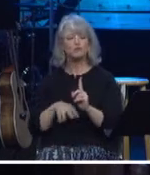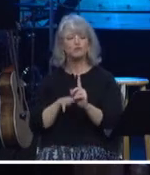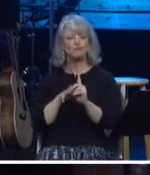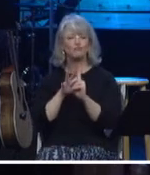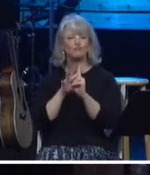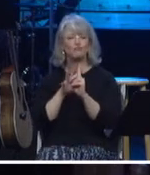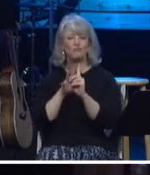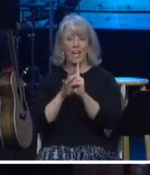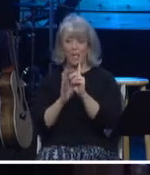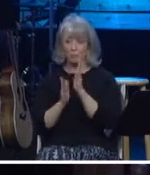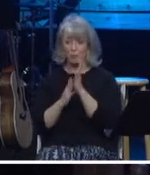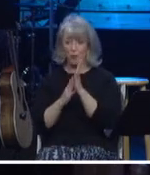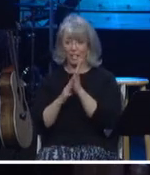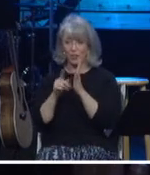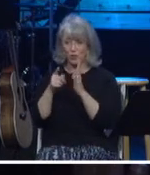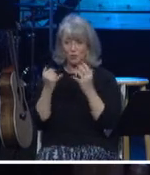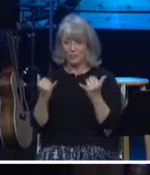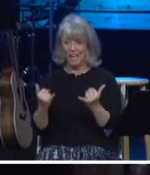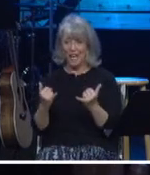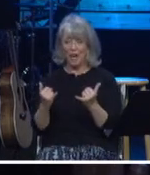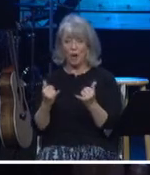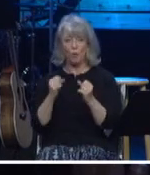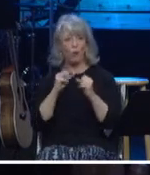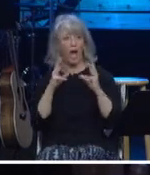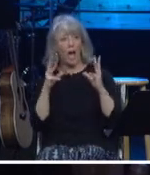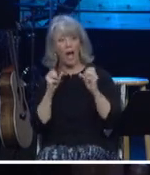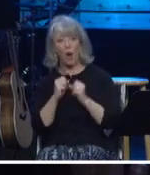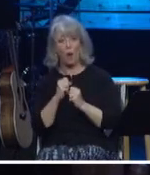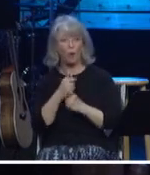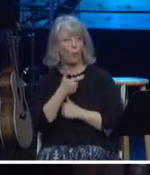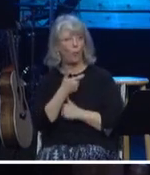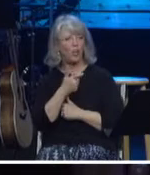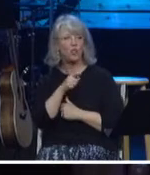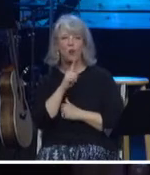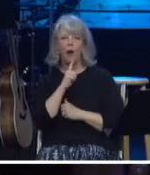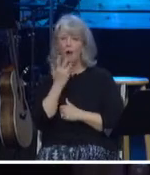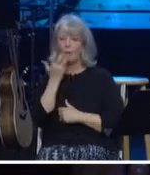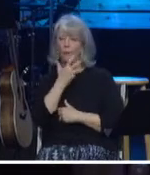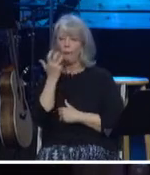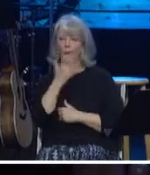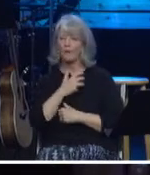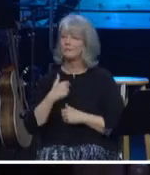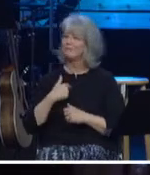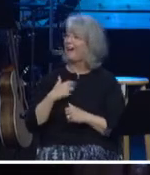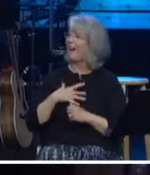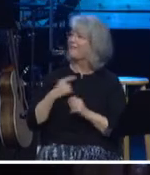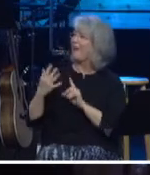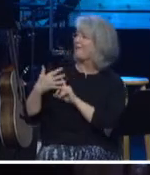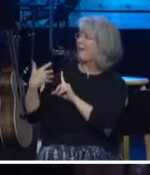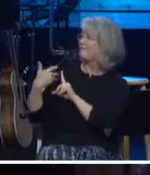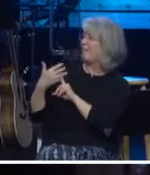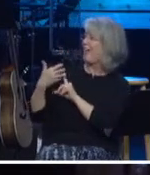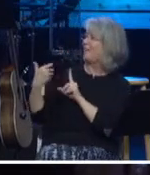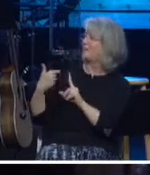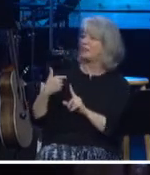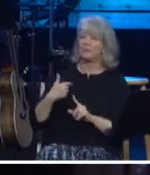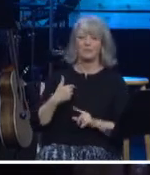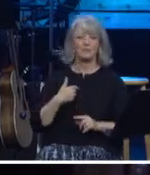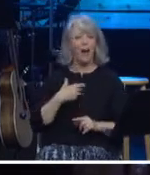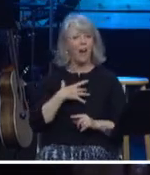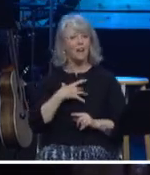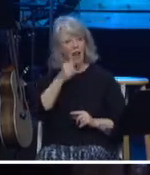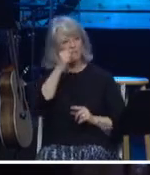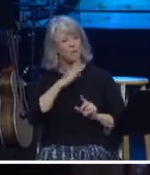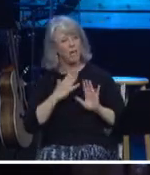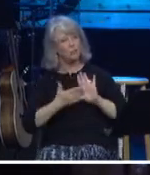if you are looking to be exalted now, if you are looking to be flattered now, if you are looking to be applauded by